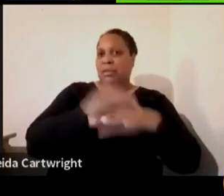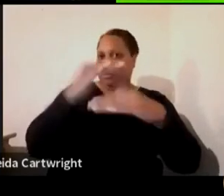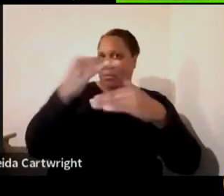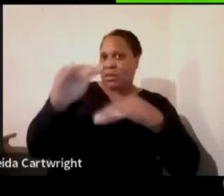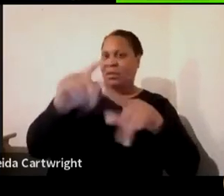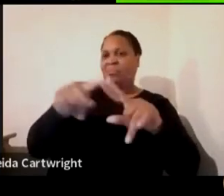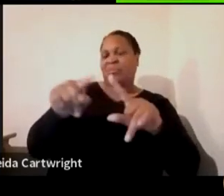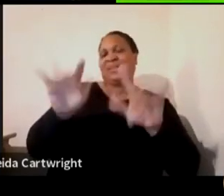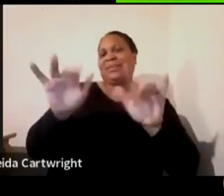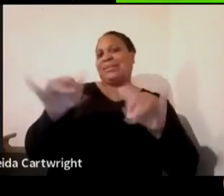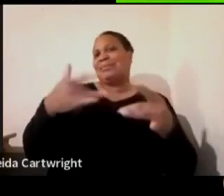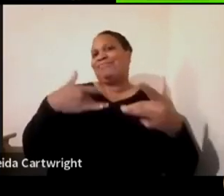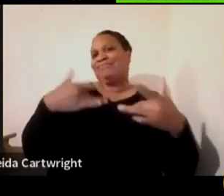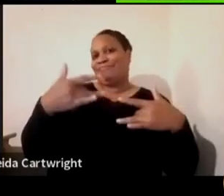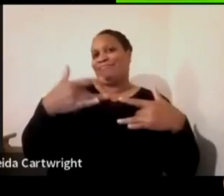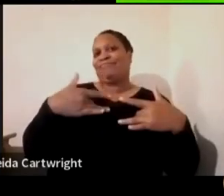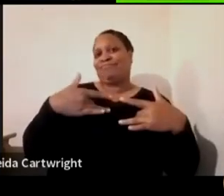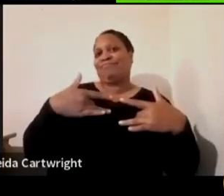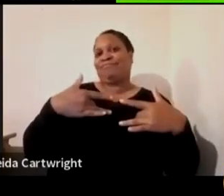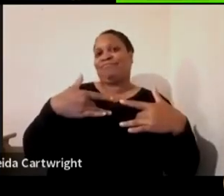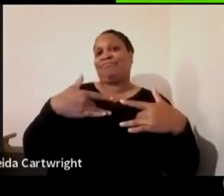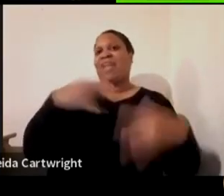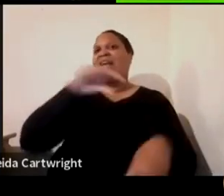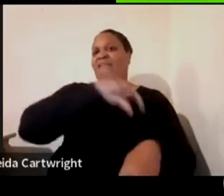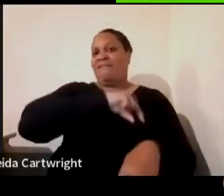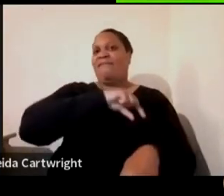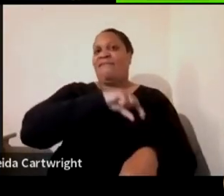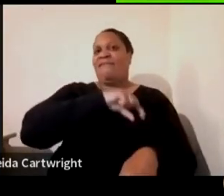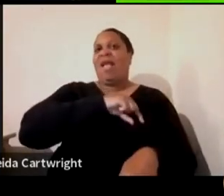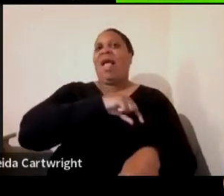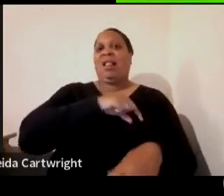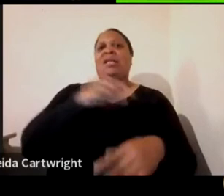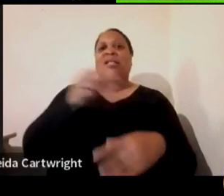considered a valid vaccination series.